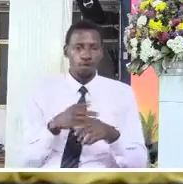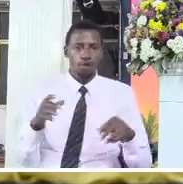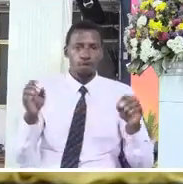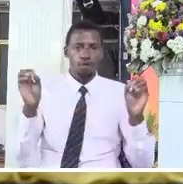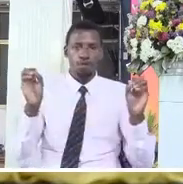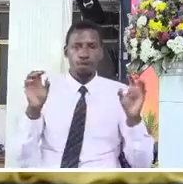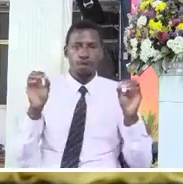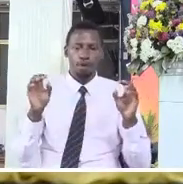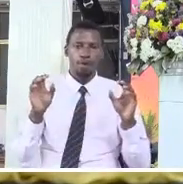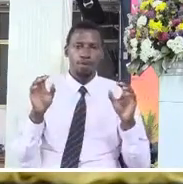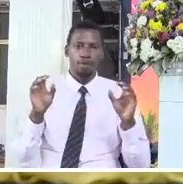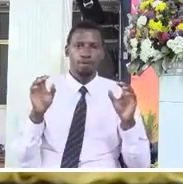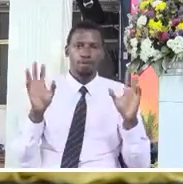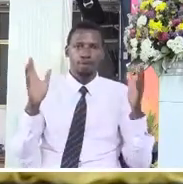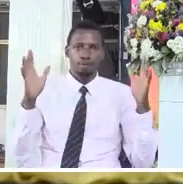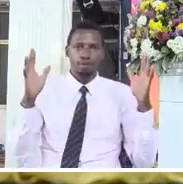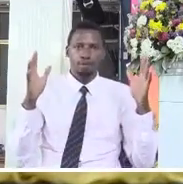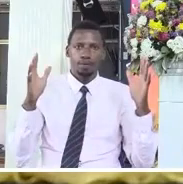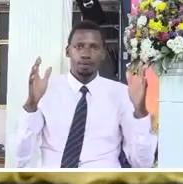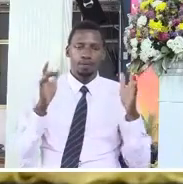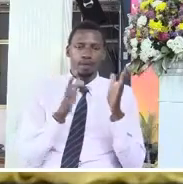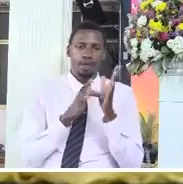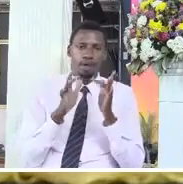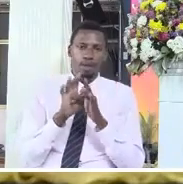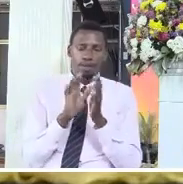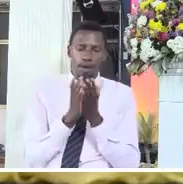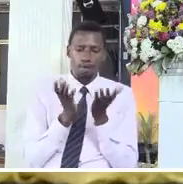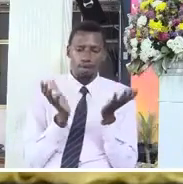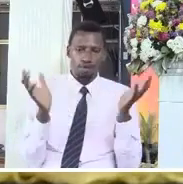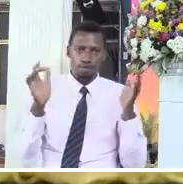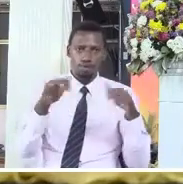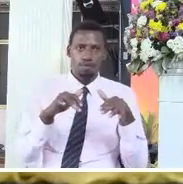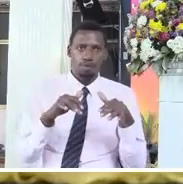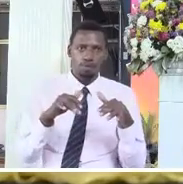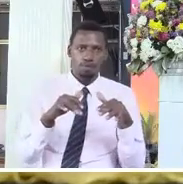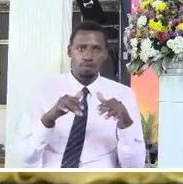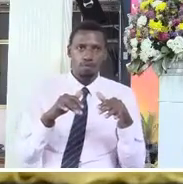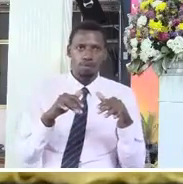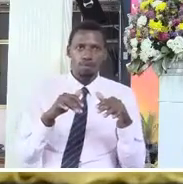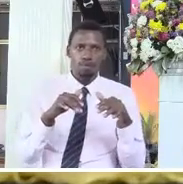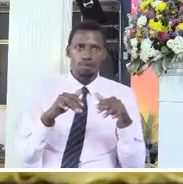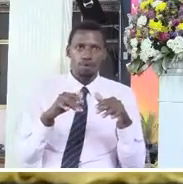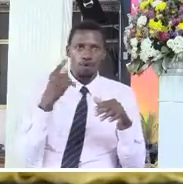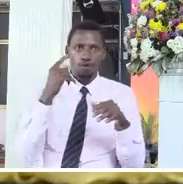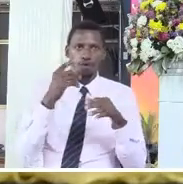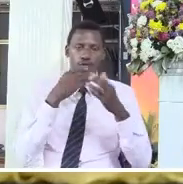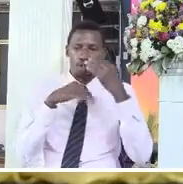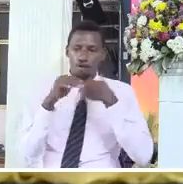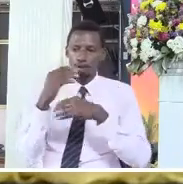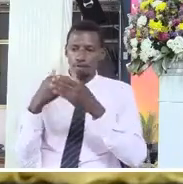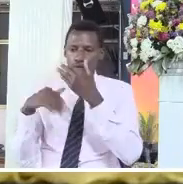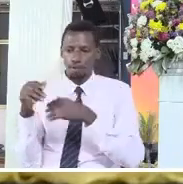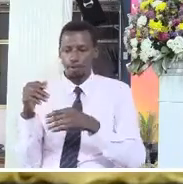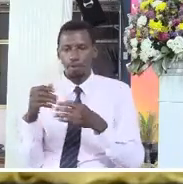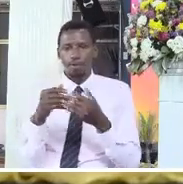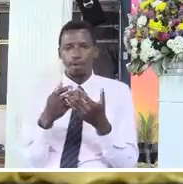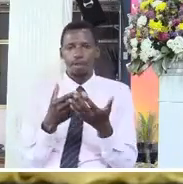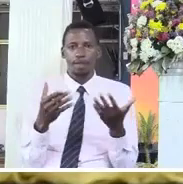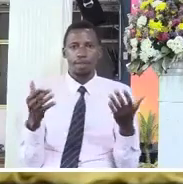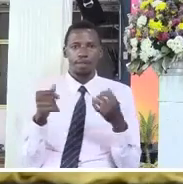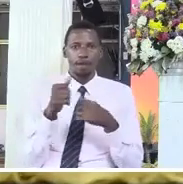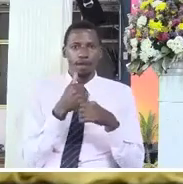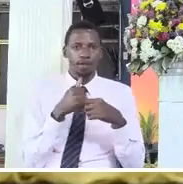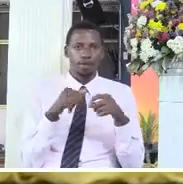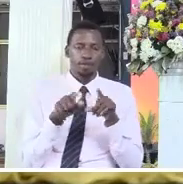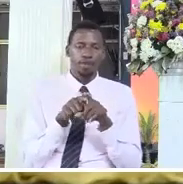extravaganzas, things like that, Bible congresses or conferences, intervarsity Bible conferences, such kind of